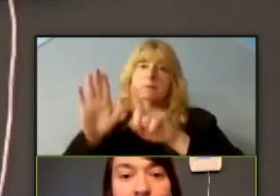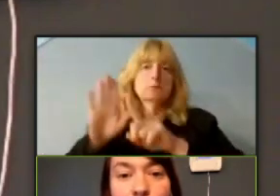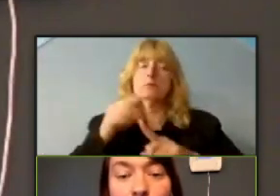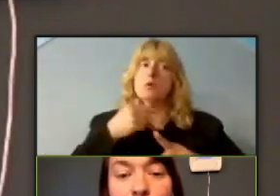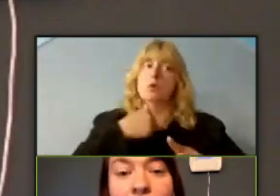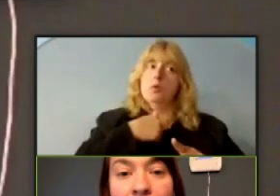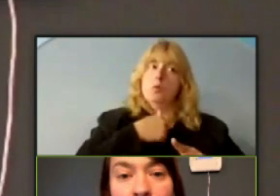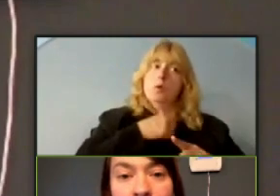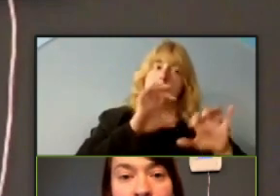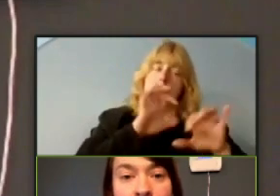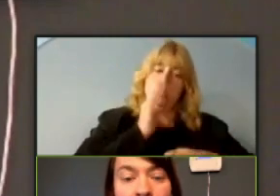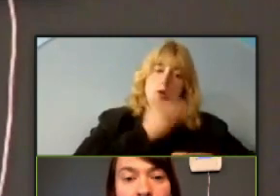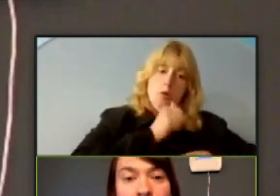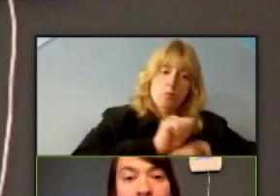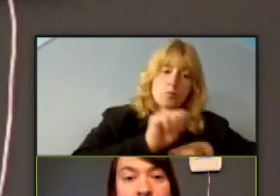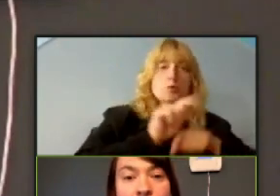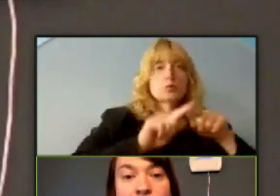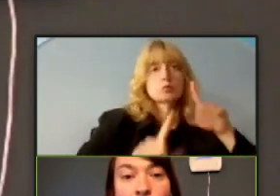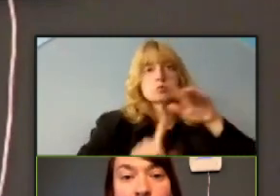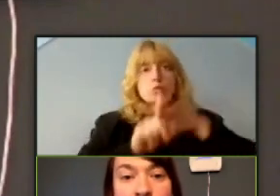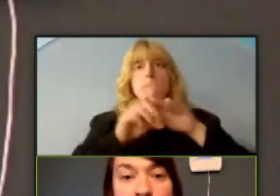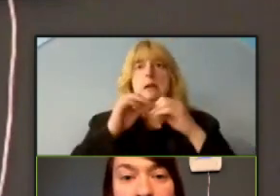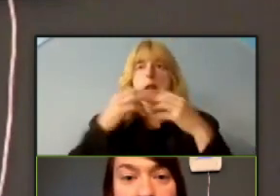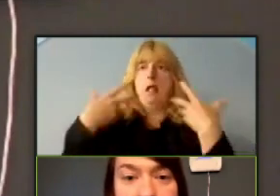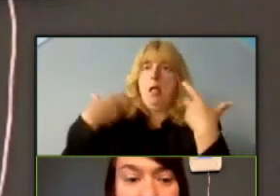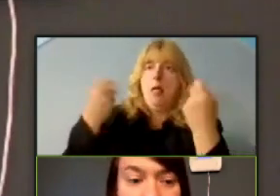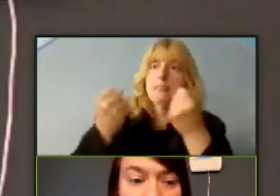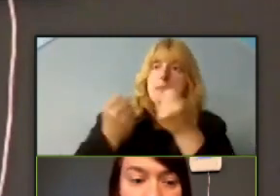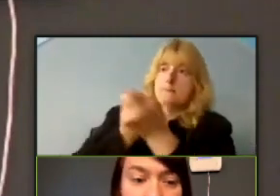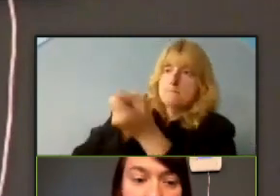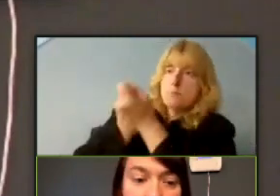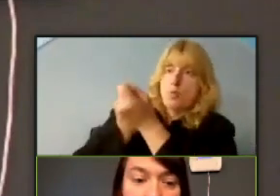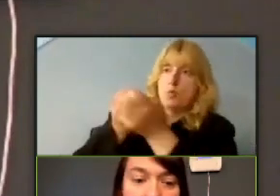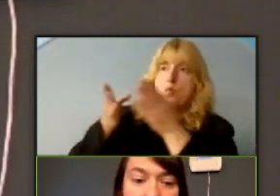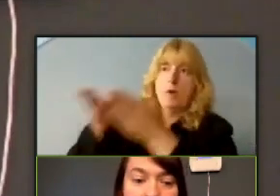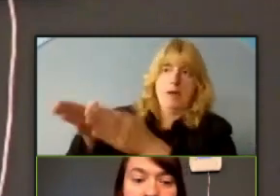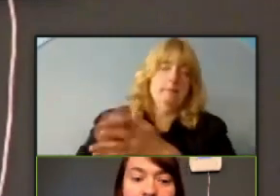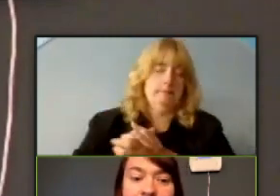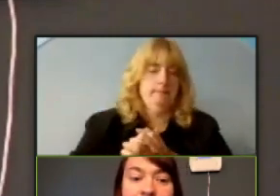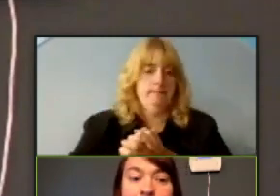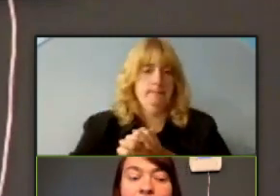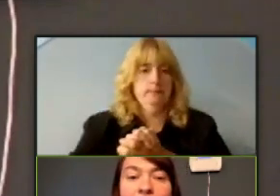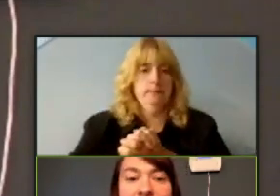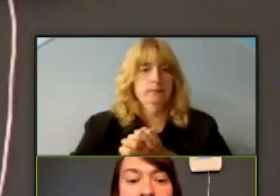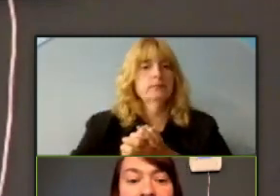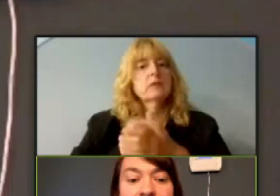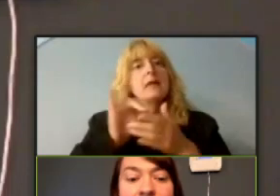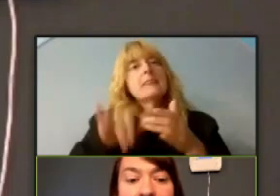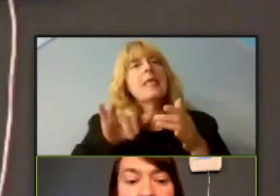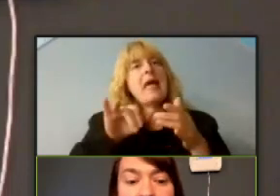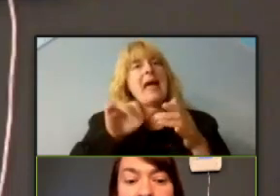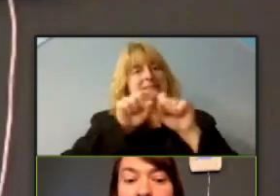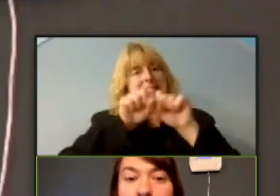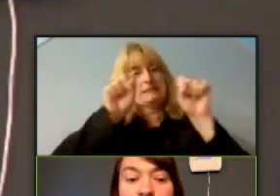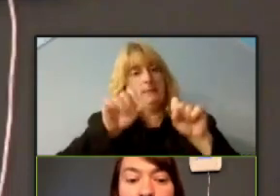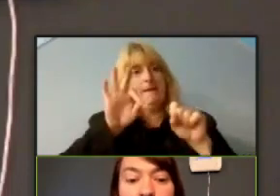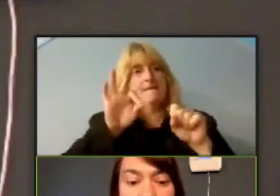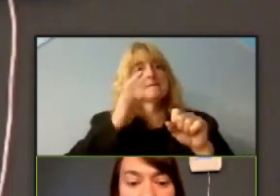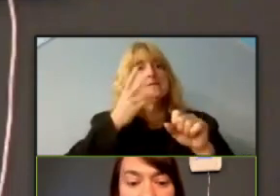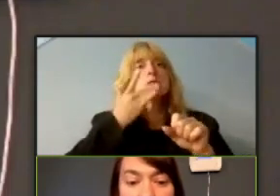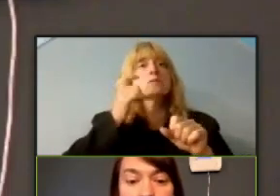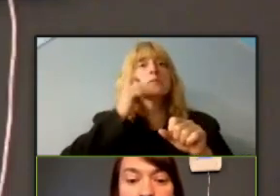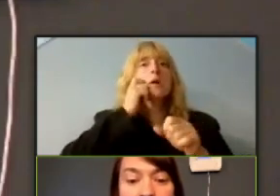community to show up in a healthy and supportive way. The system of racism is not just the